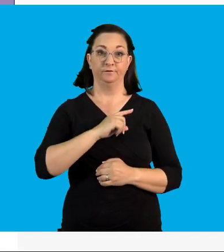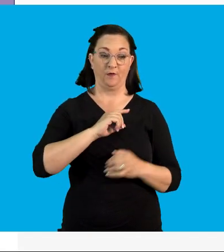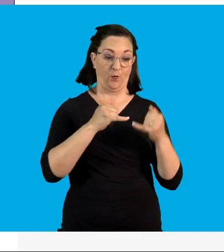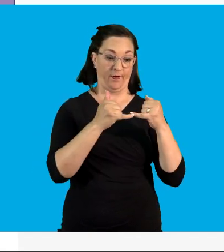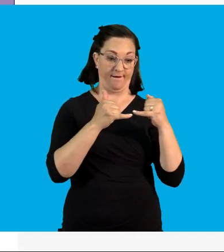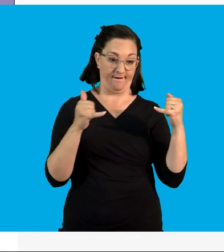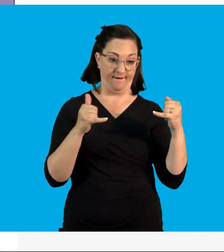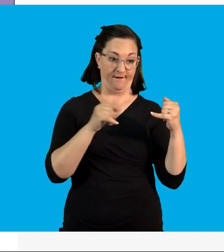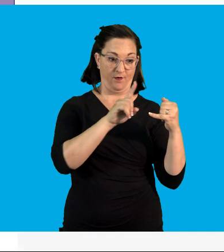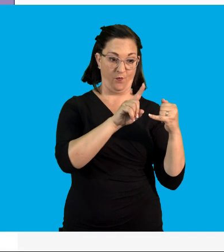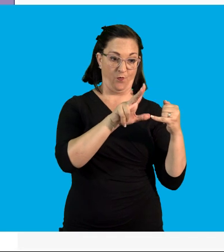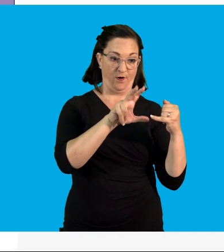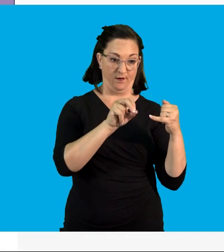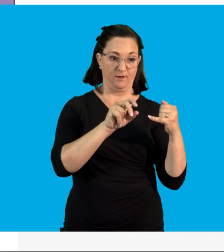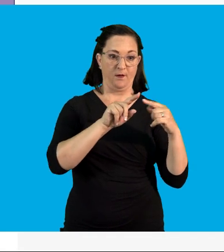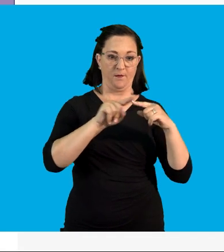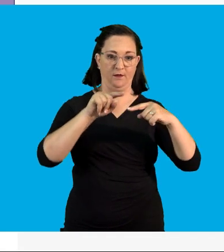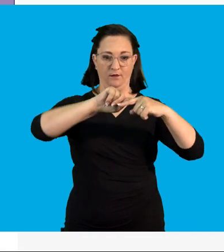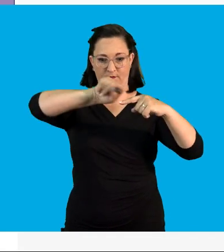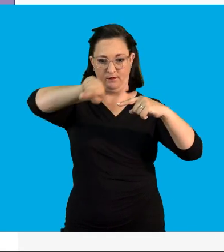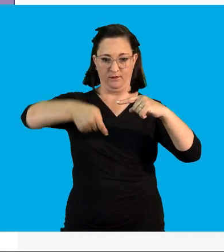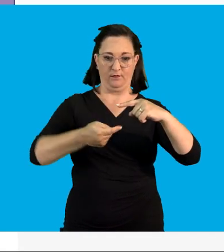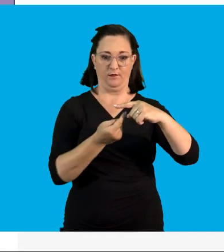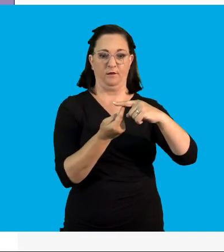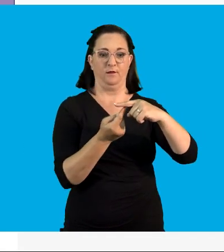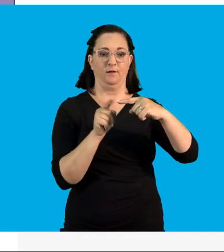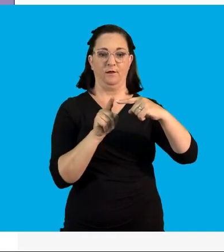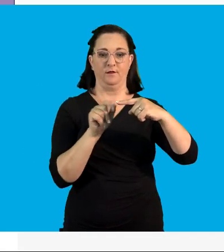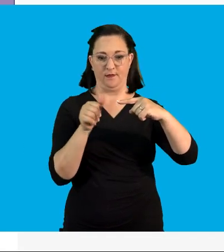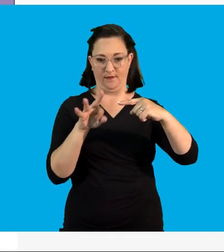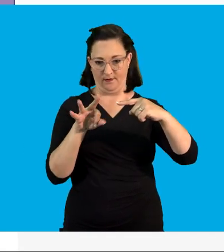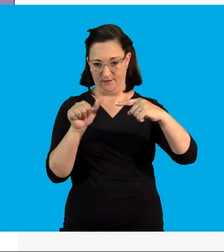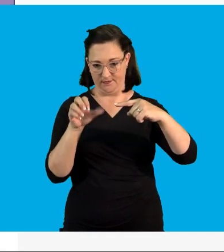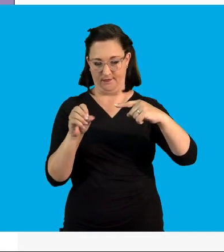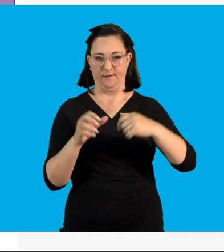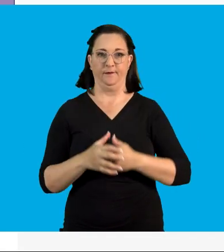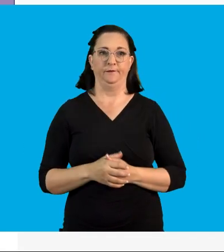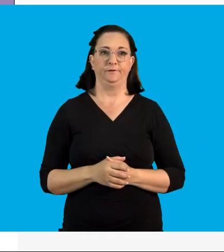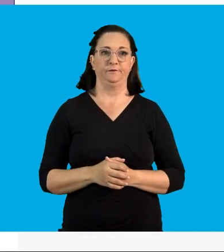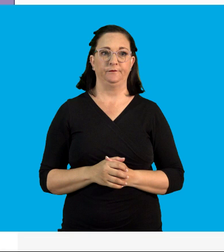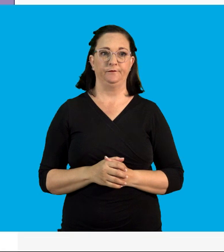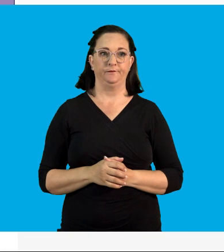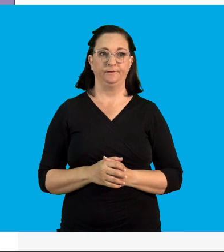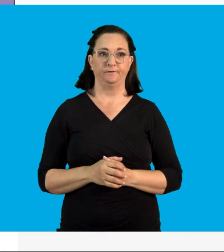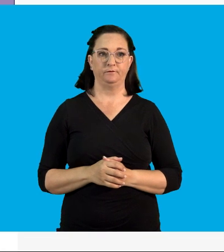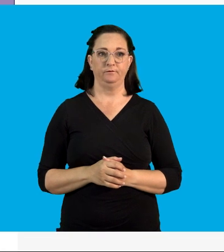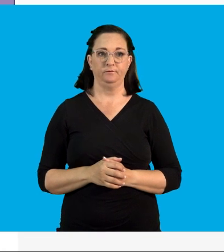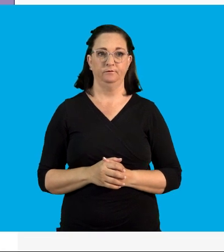us 180 degrees and a revolution gives us 360 degrees. Let's move to the next